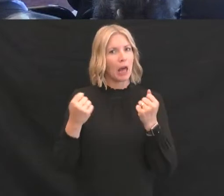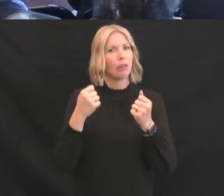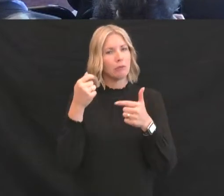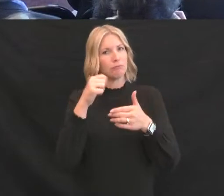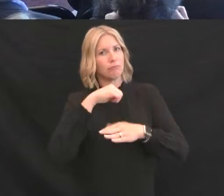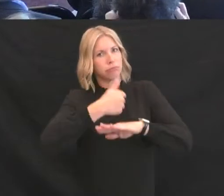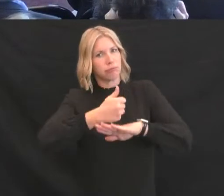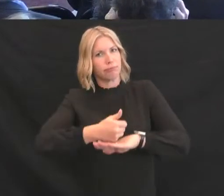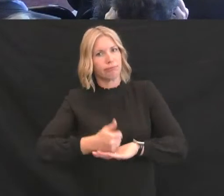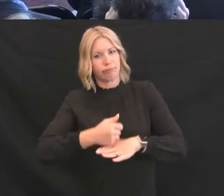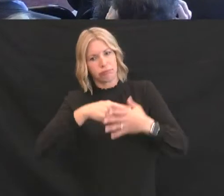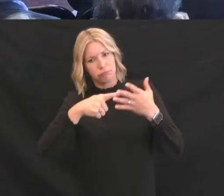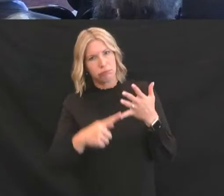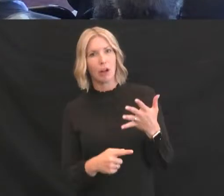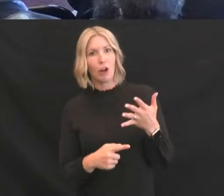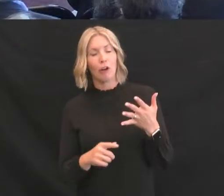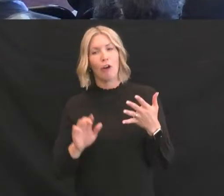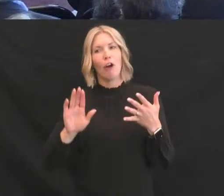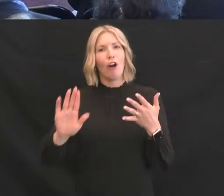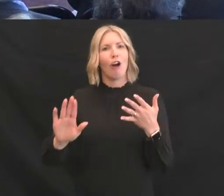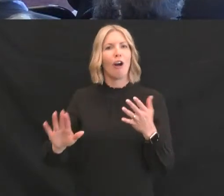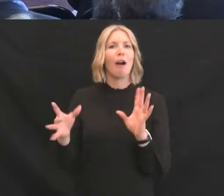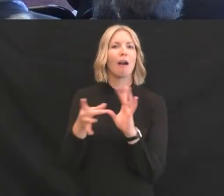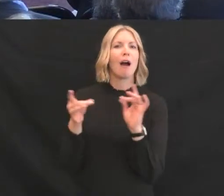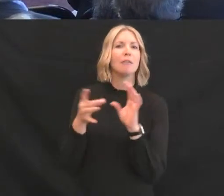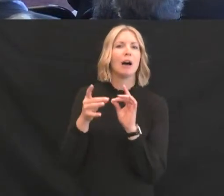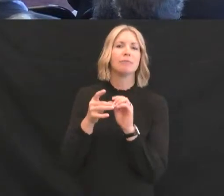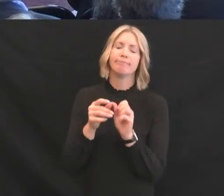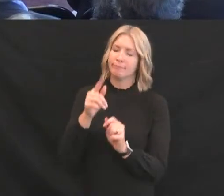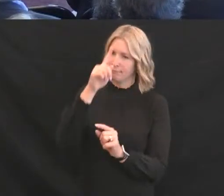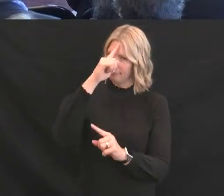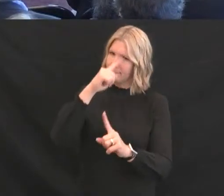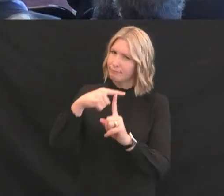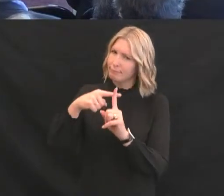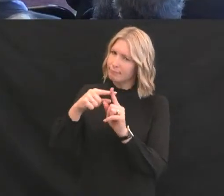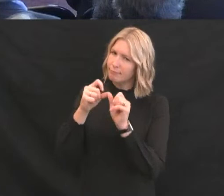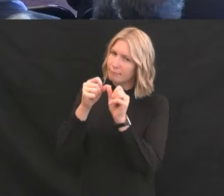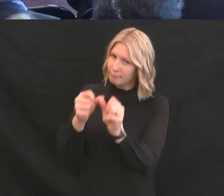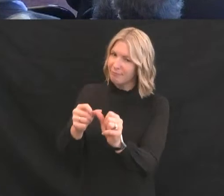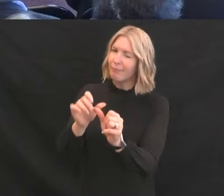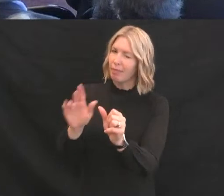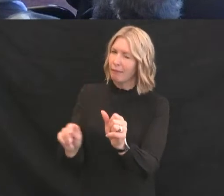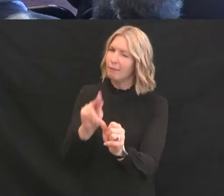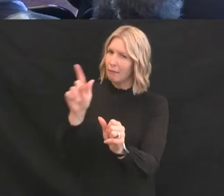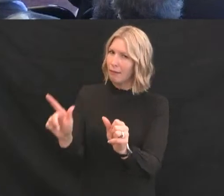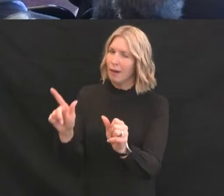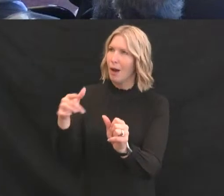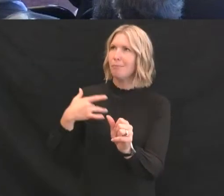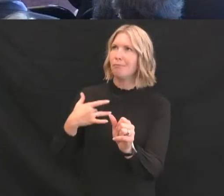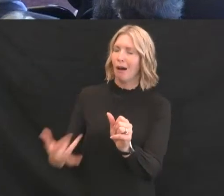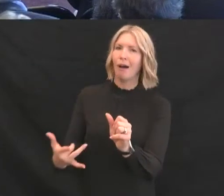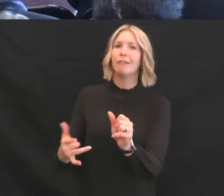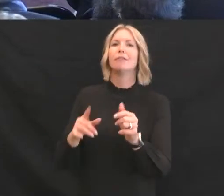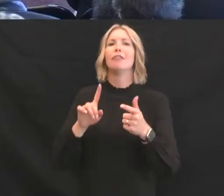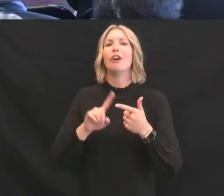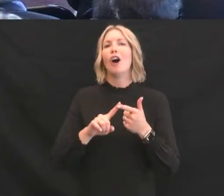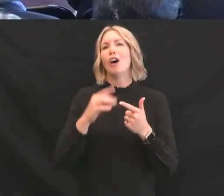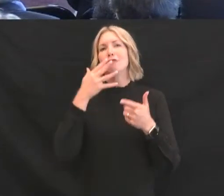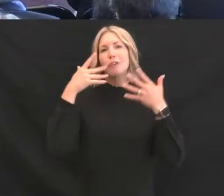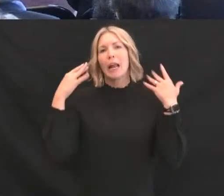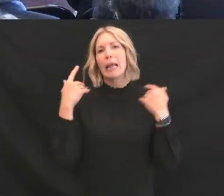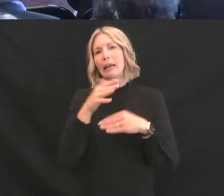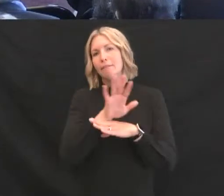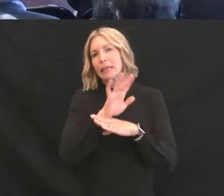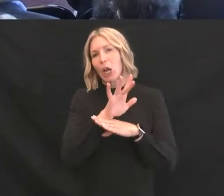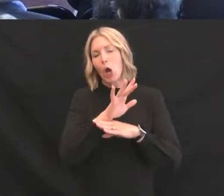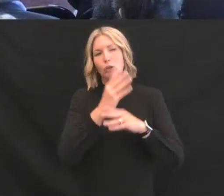hold fast reassured countless seniors and those with chronic illnesses. Her friendly videos educated residents